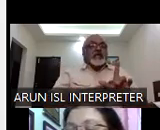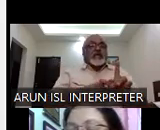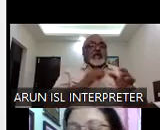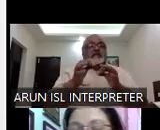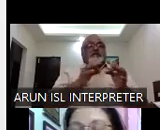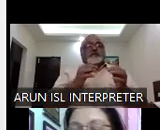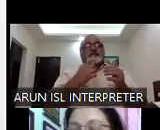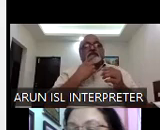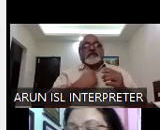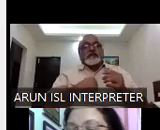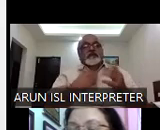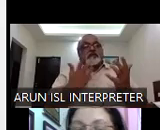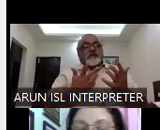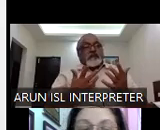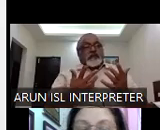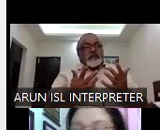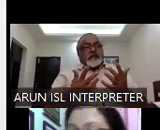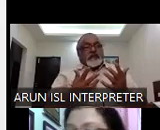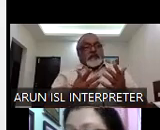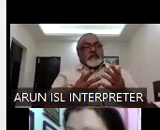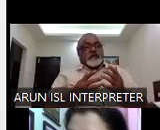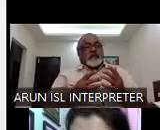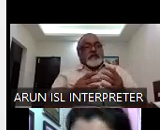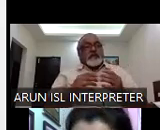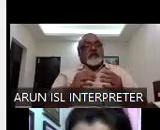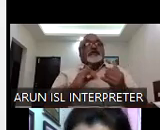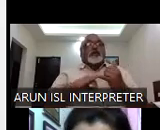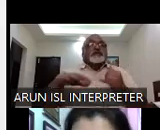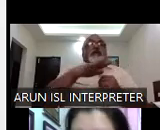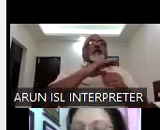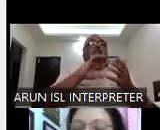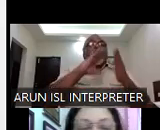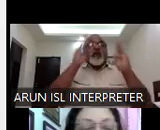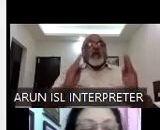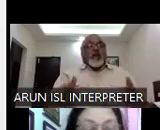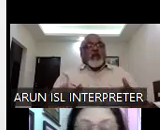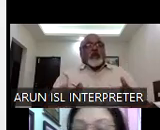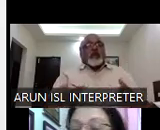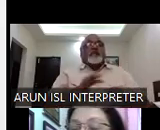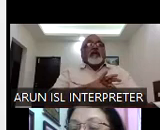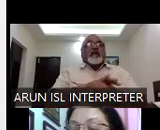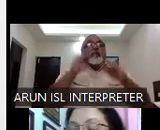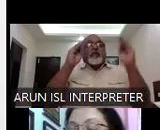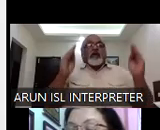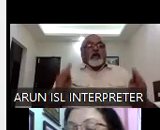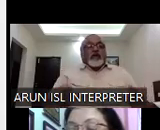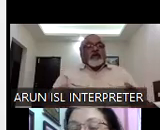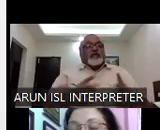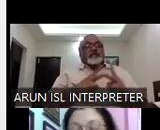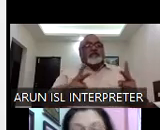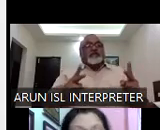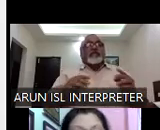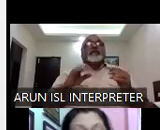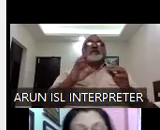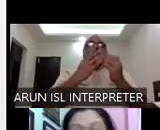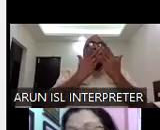the medical model, social model, you've studied some bits of programs and schemes, but then how do you actually implement these